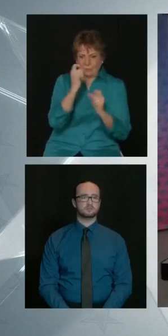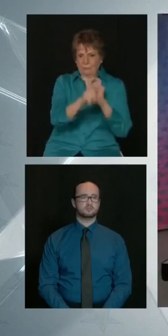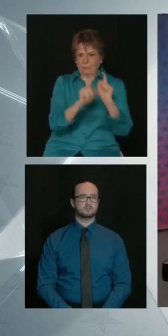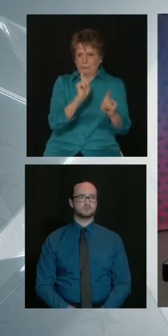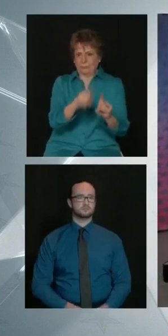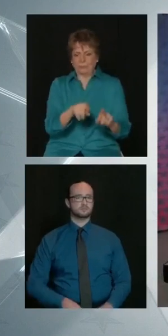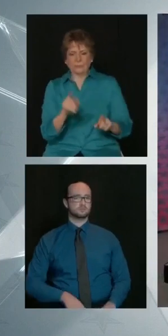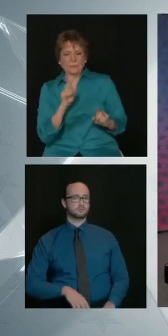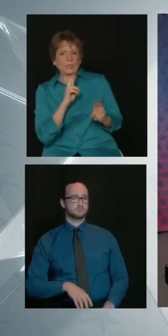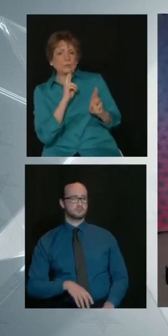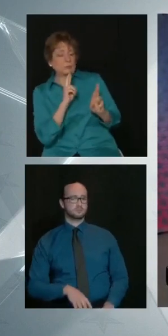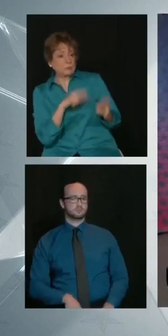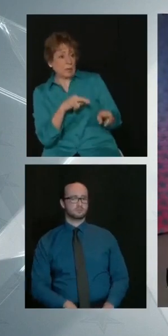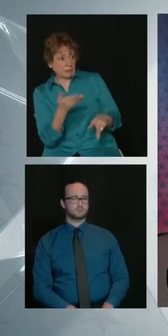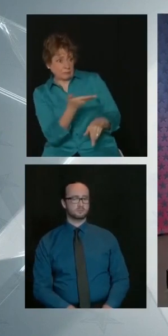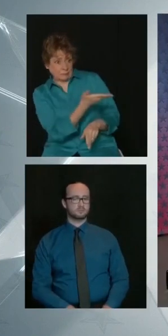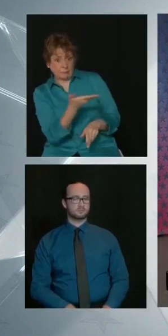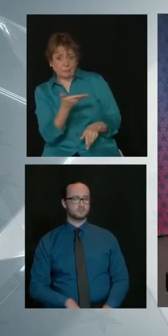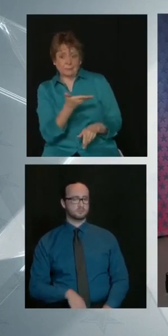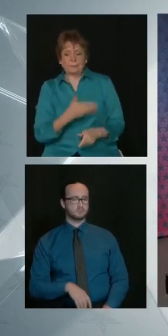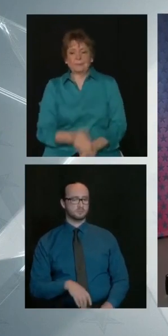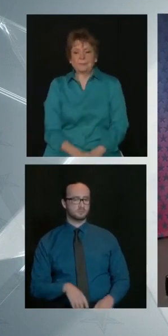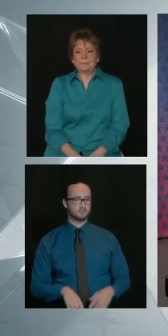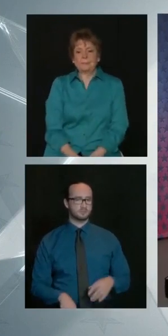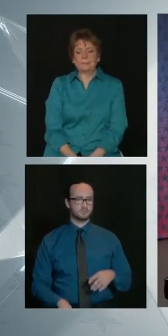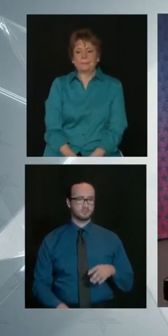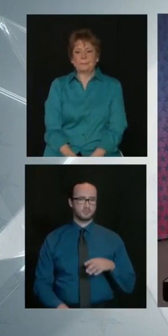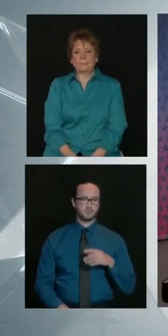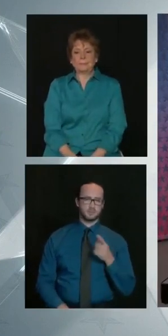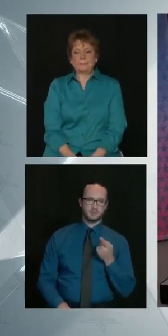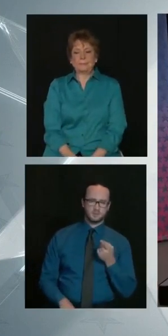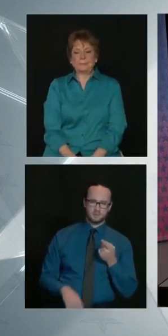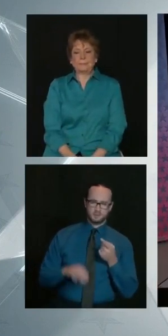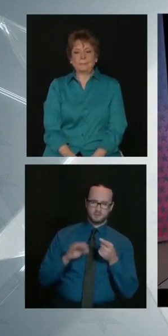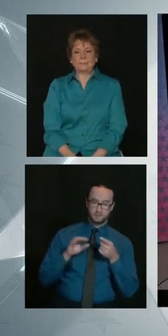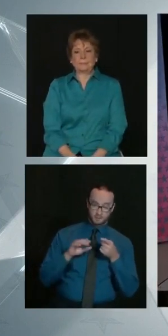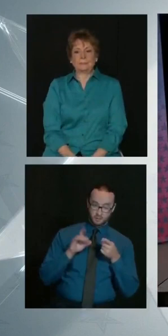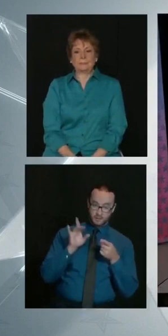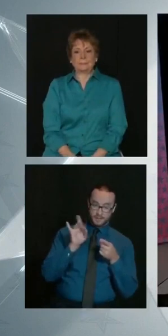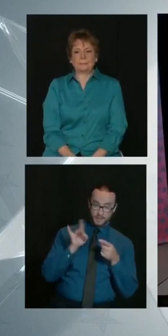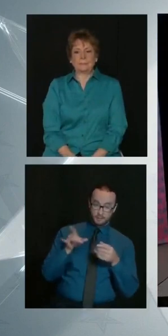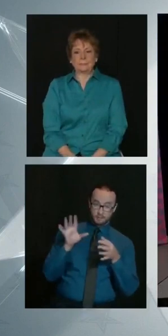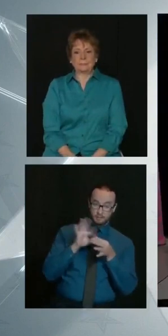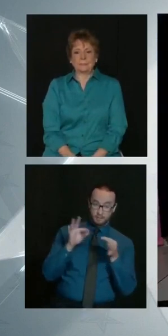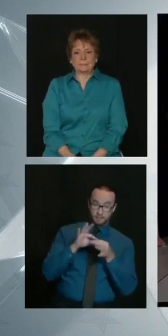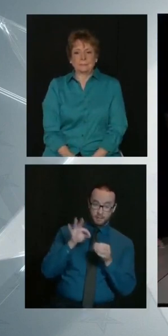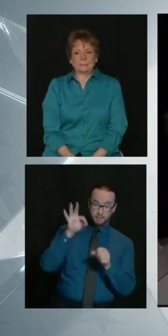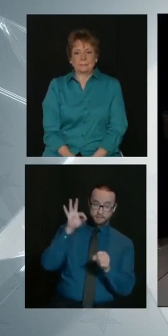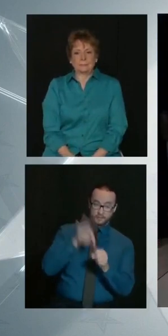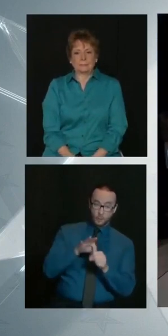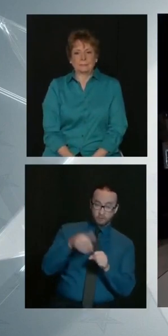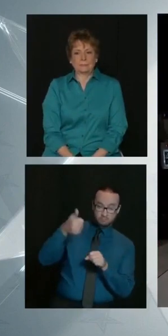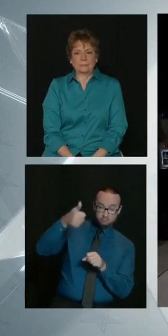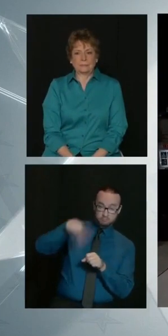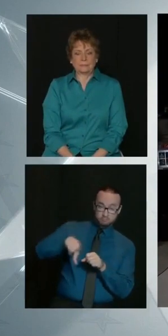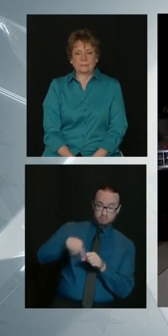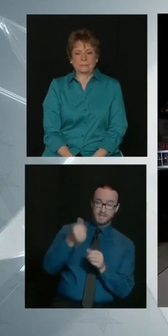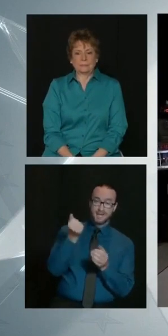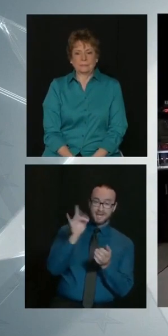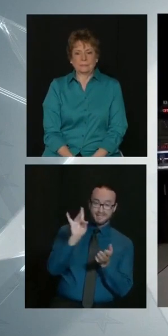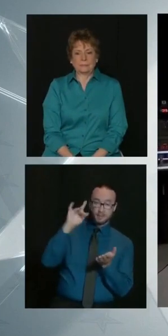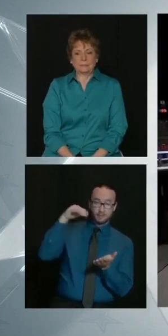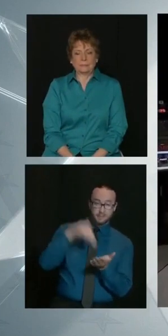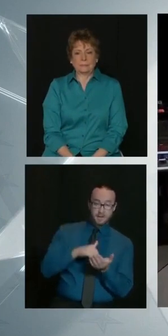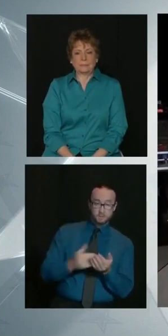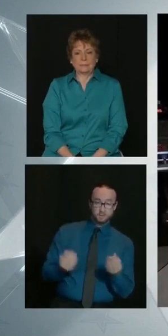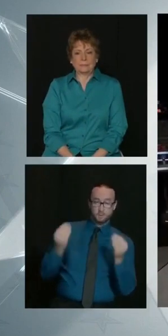You or did you not vote to reject 18,000 more Border Patrol agents in the Inflation Reduction Act passage? Senator. You